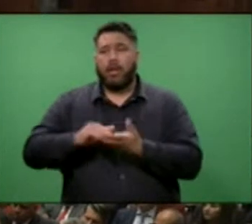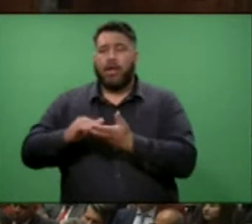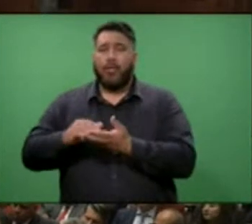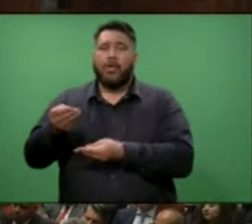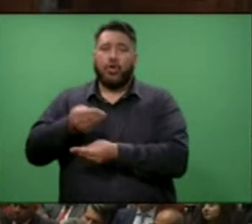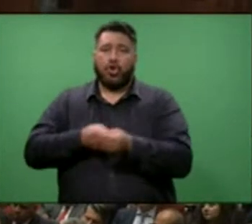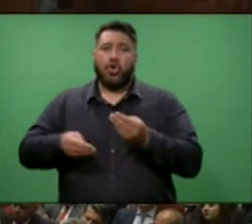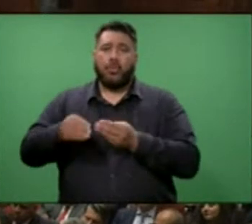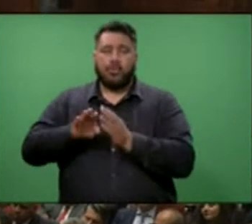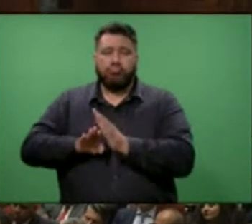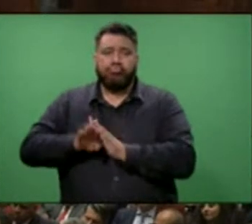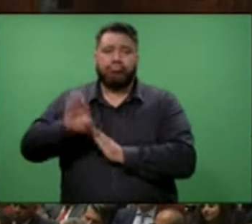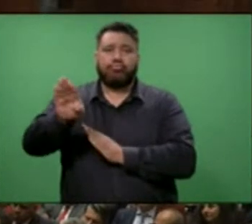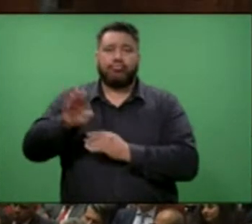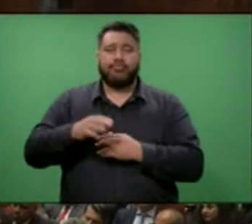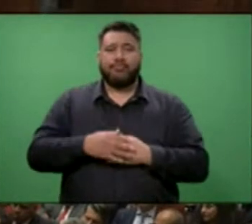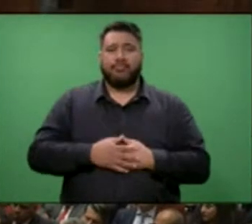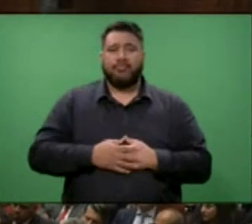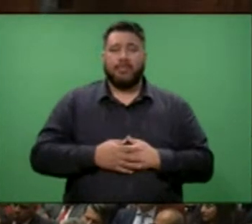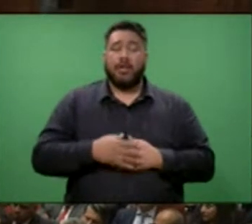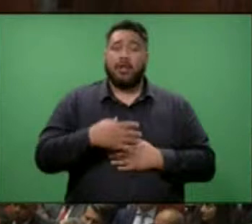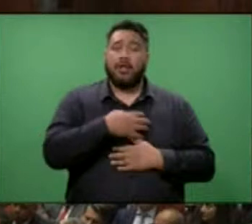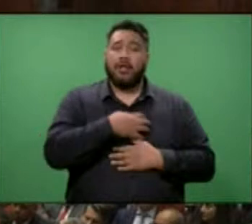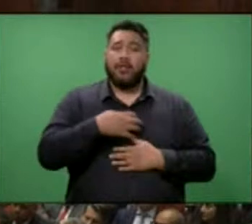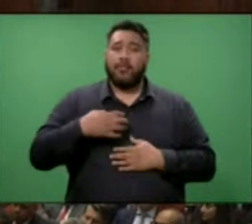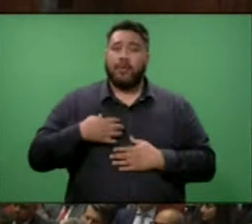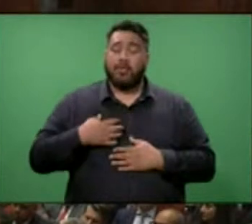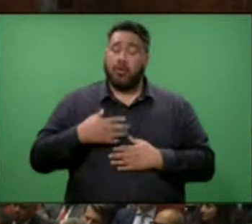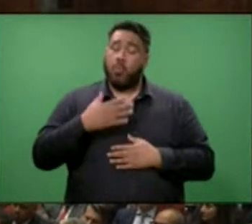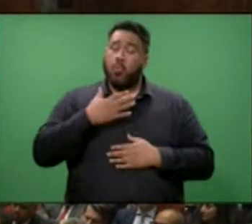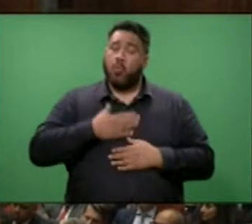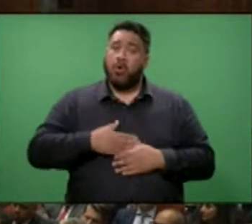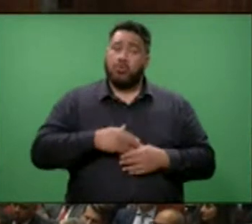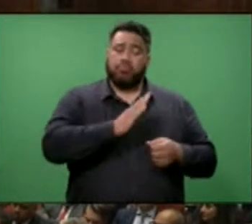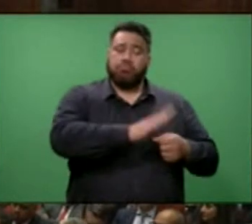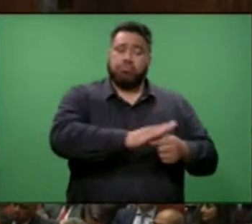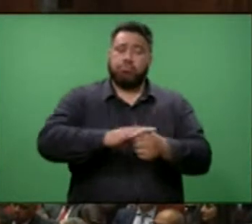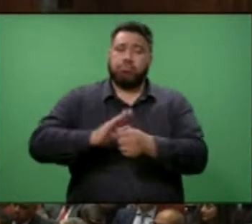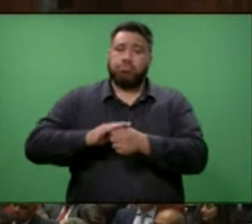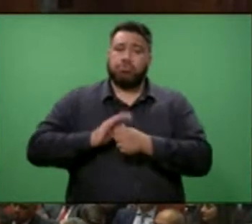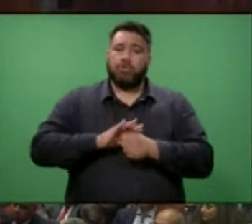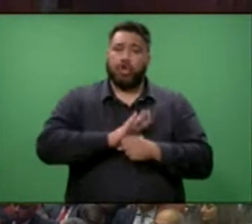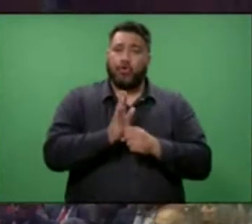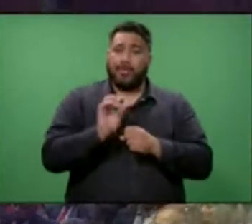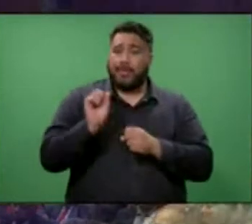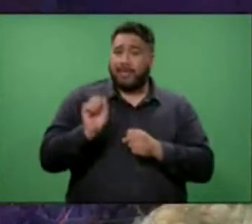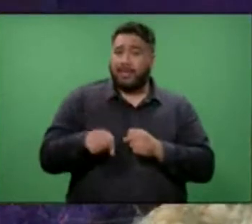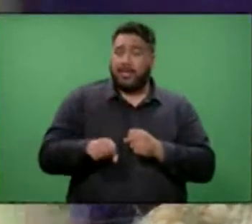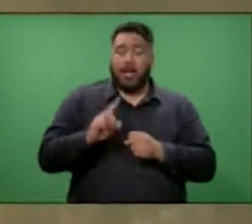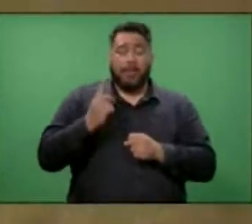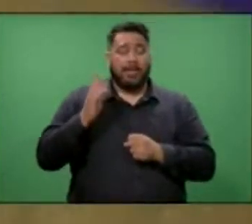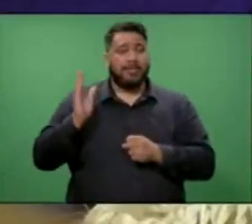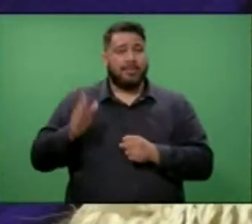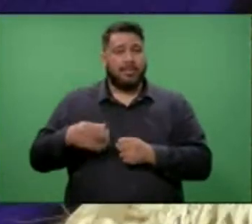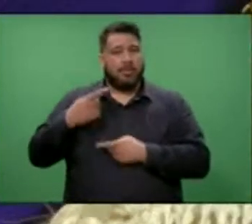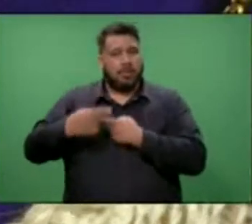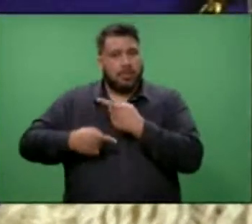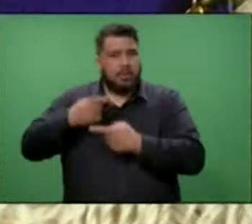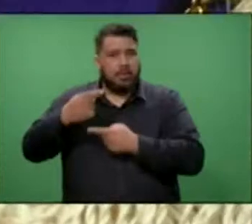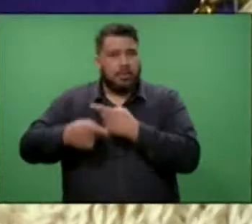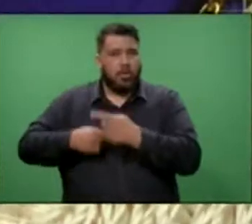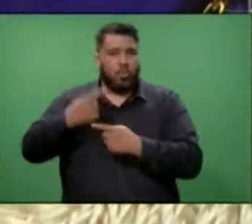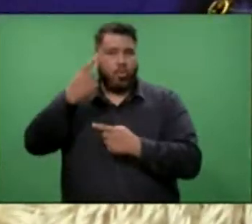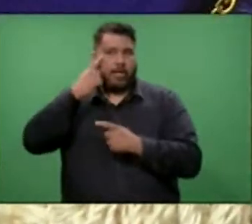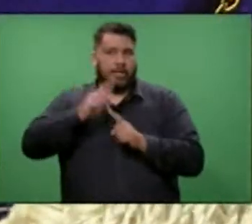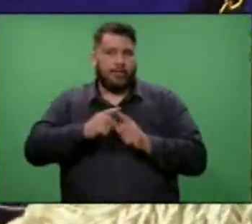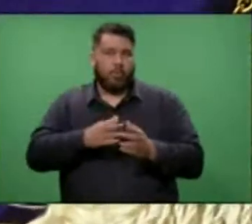The government remains committed to a strategy of elimination, but will always remain open to evolving ways of achieving it.